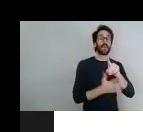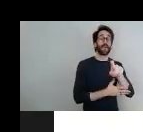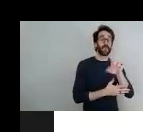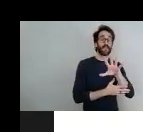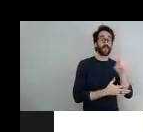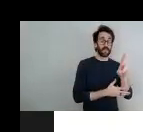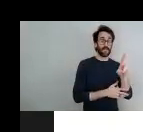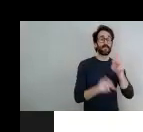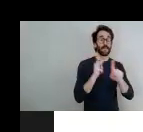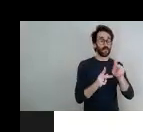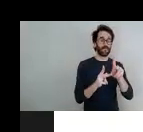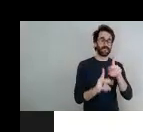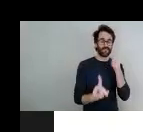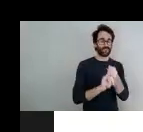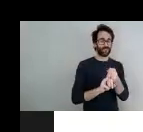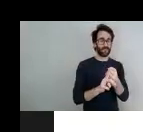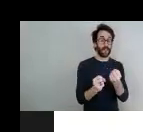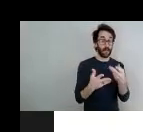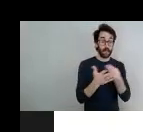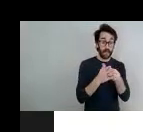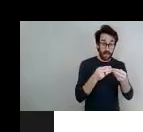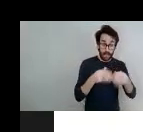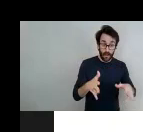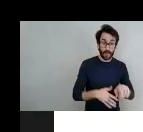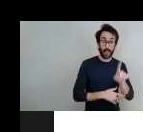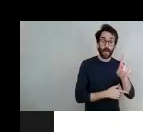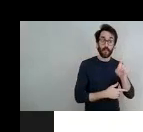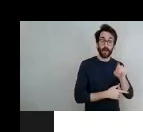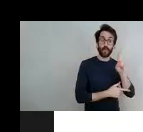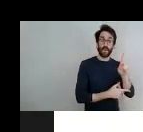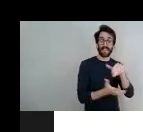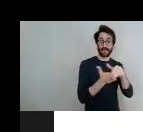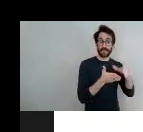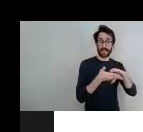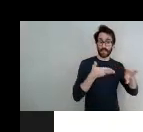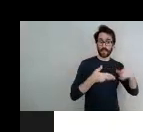5,151 victims with a total of 1.1 million lost.